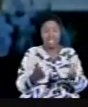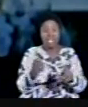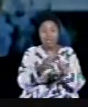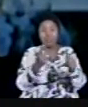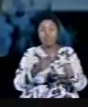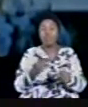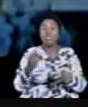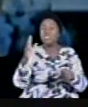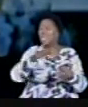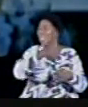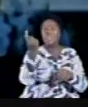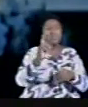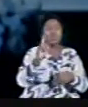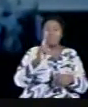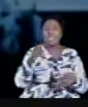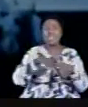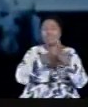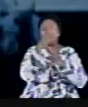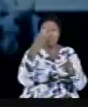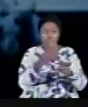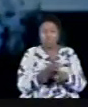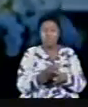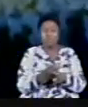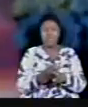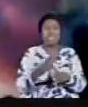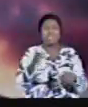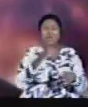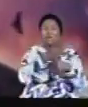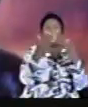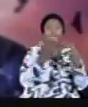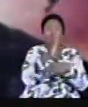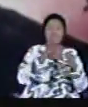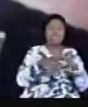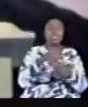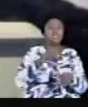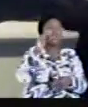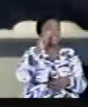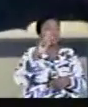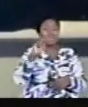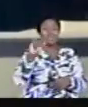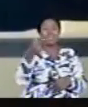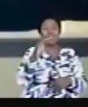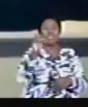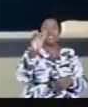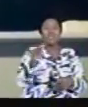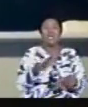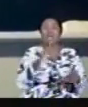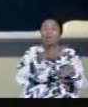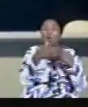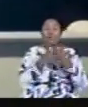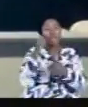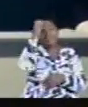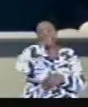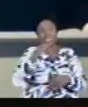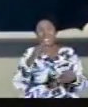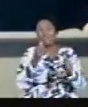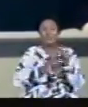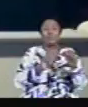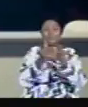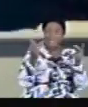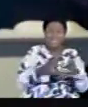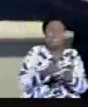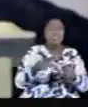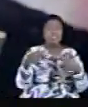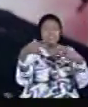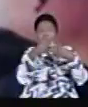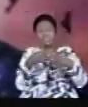every location, all over Nigeria, all over Africa, all over every continent, every country of the world.